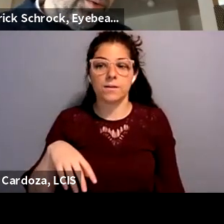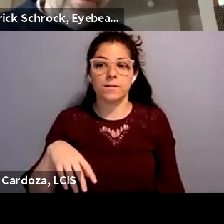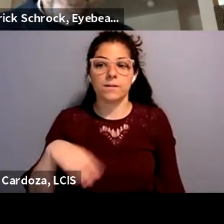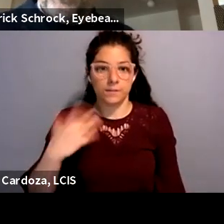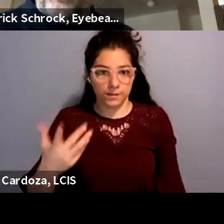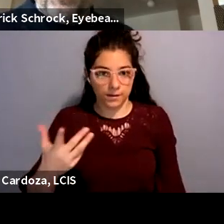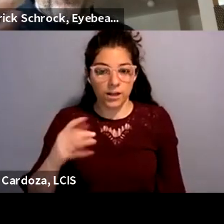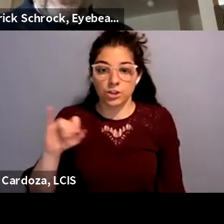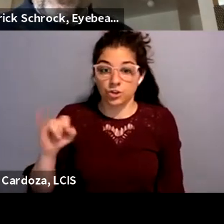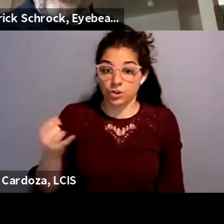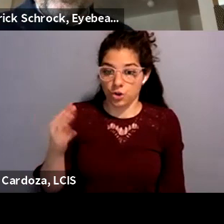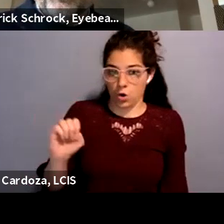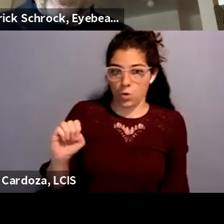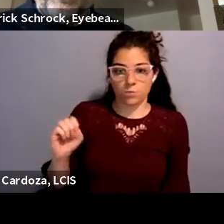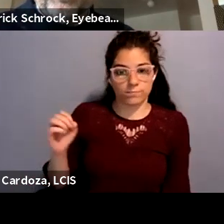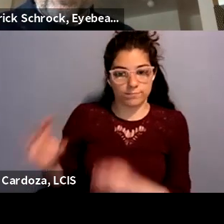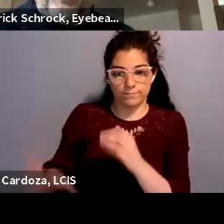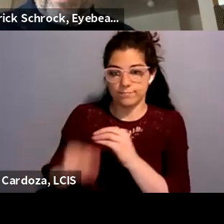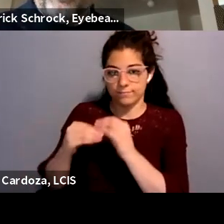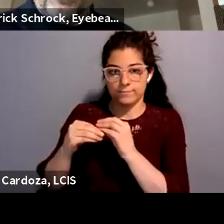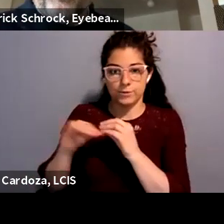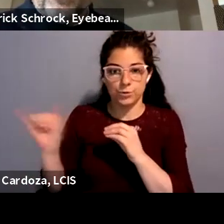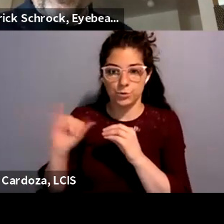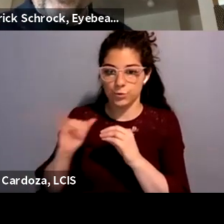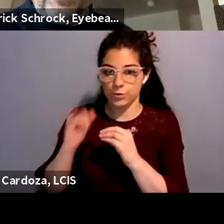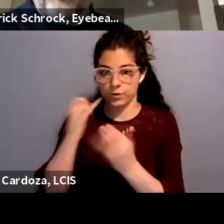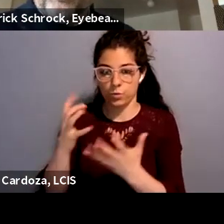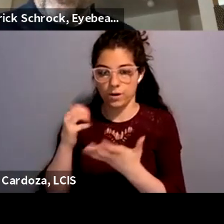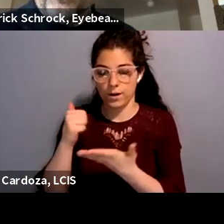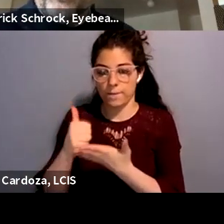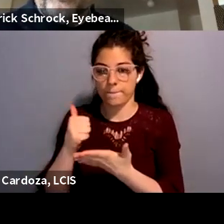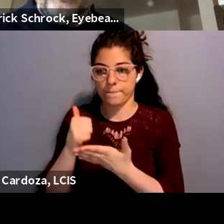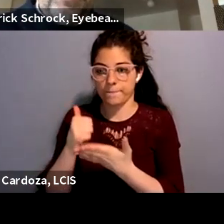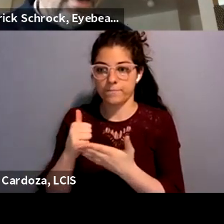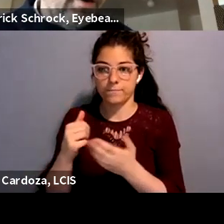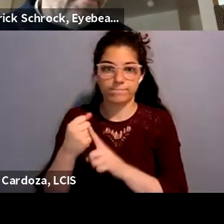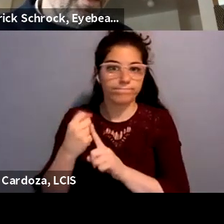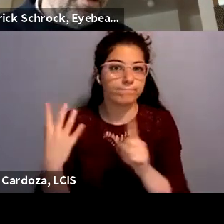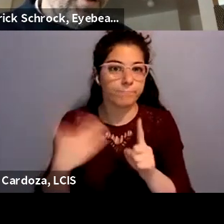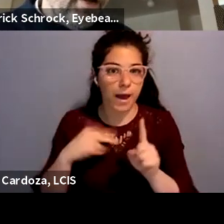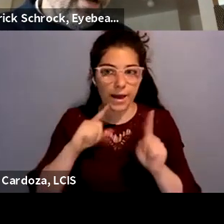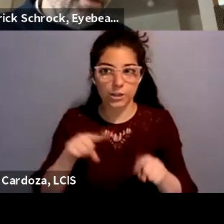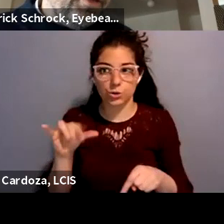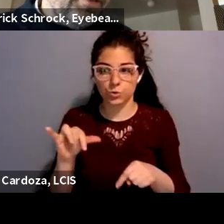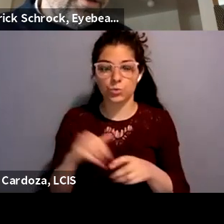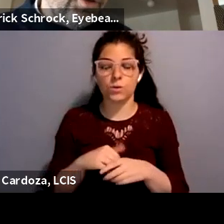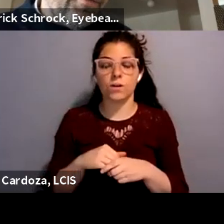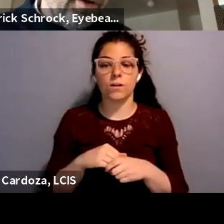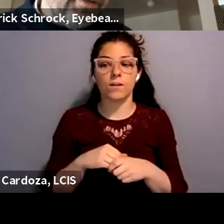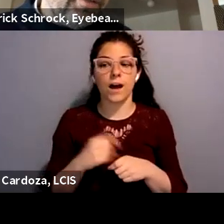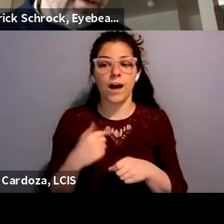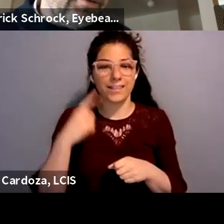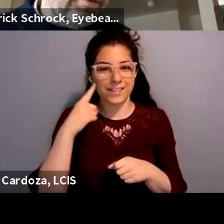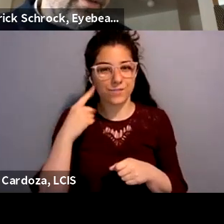And Joe, it feel free to chime in as well, perhaps to help fill out any answers to my questions. But I think that, you know,